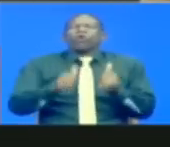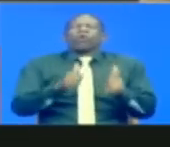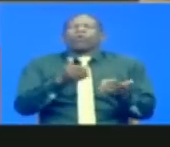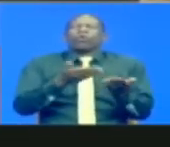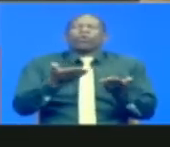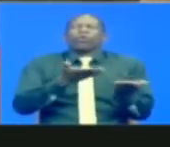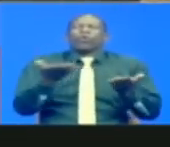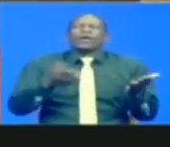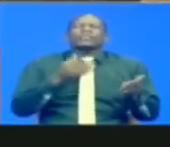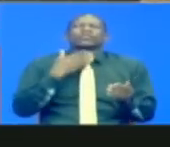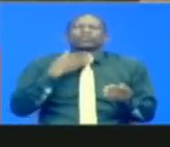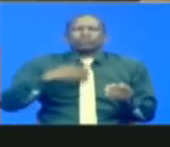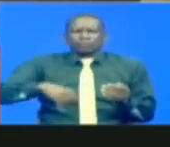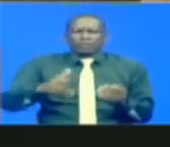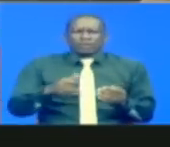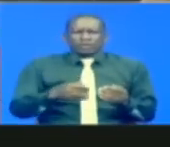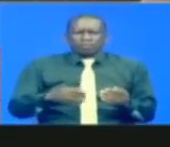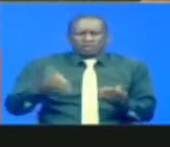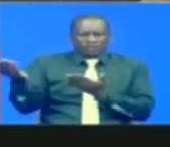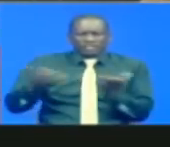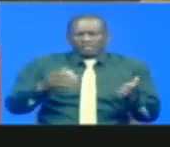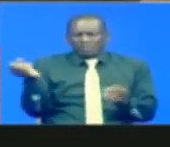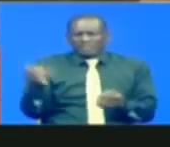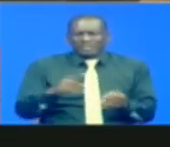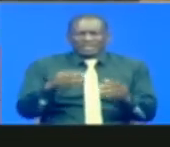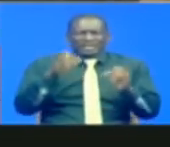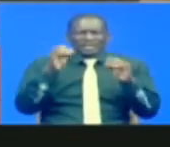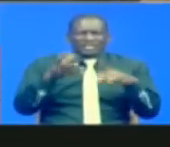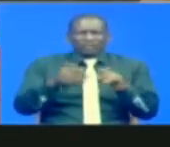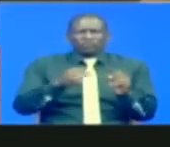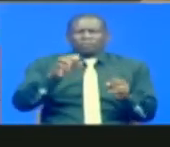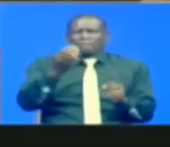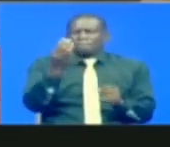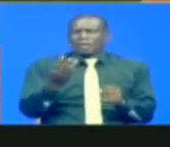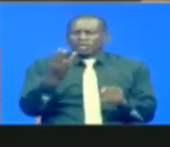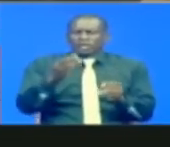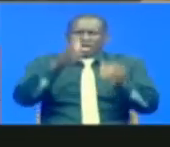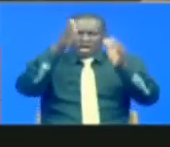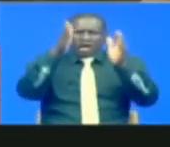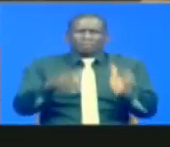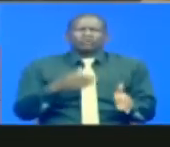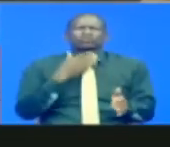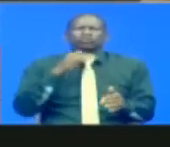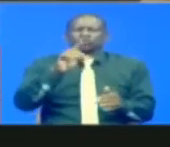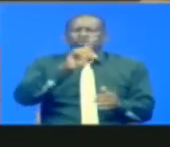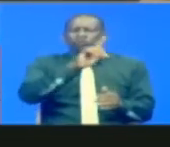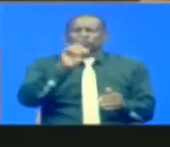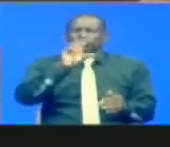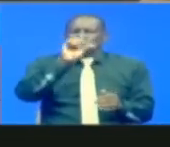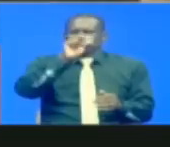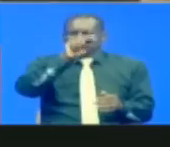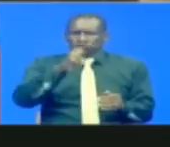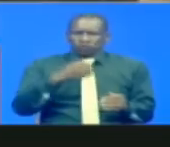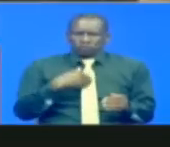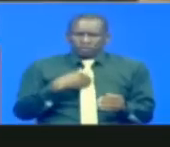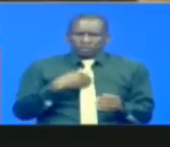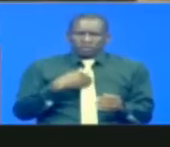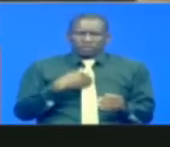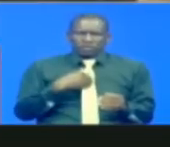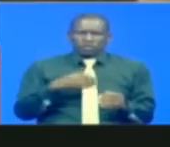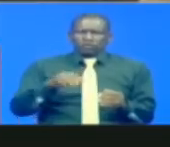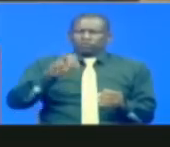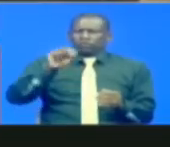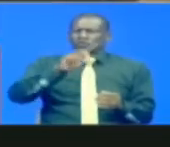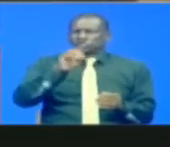I've not been paid since March, and somebody wants to zone me to Zoya sugar mill so that I do not sell my